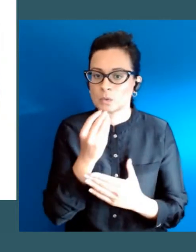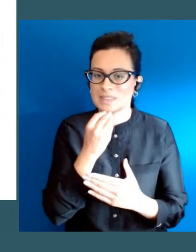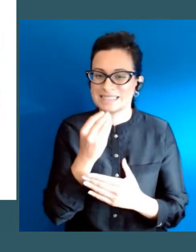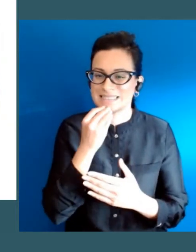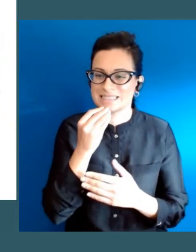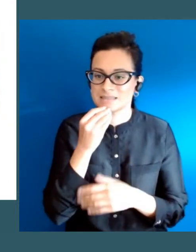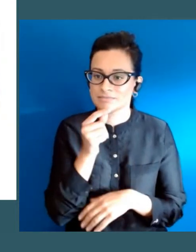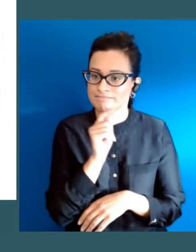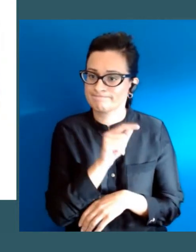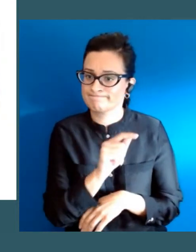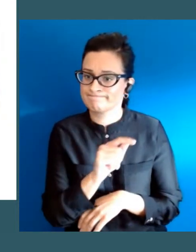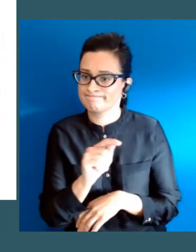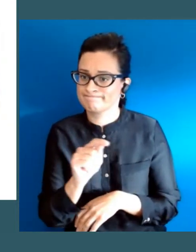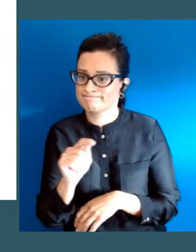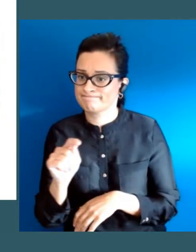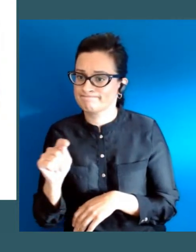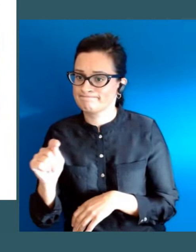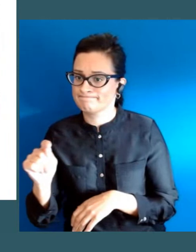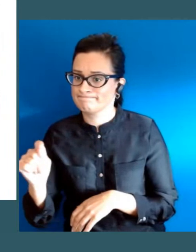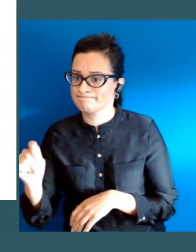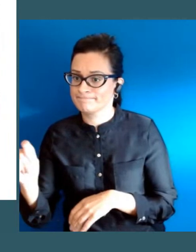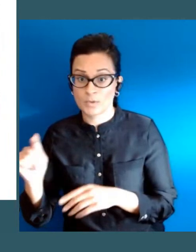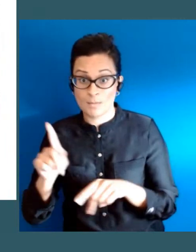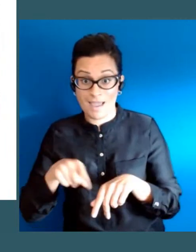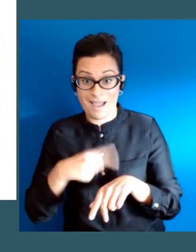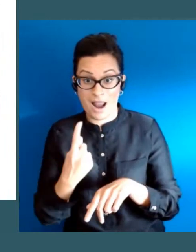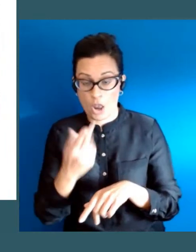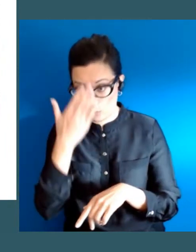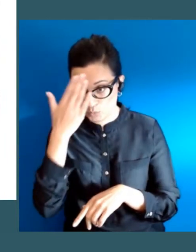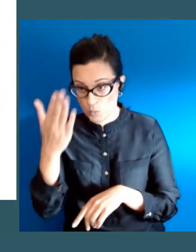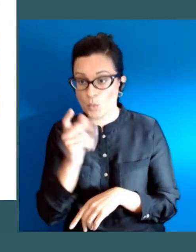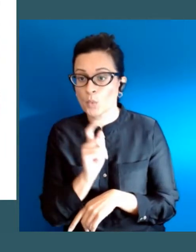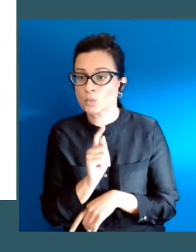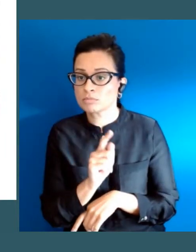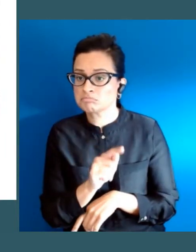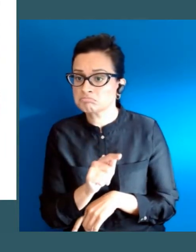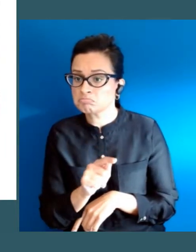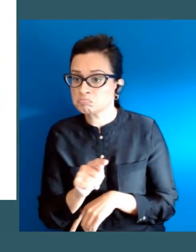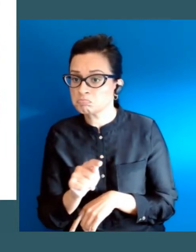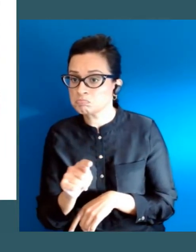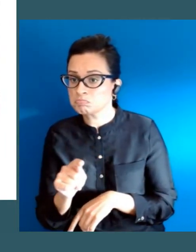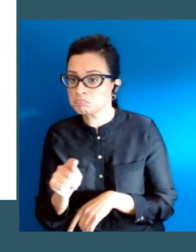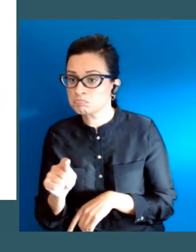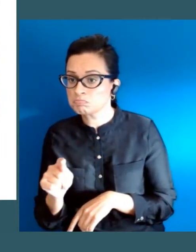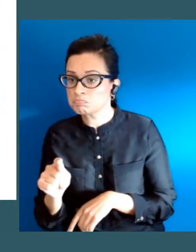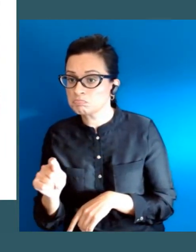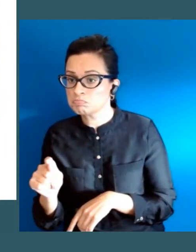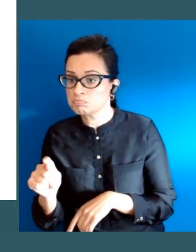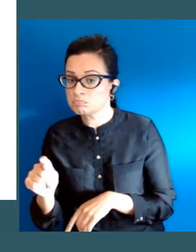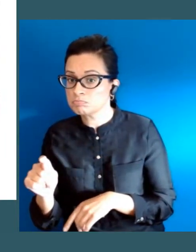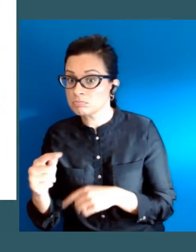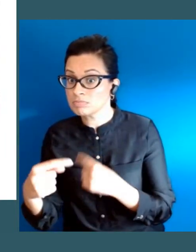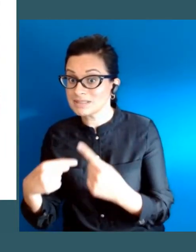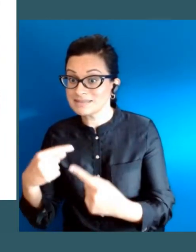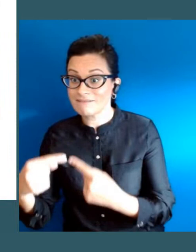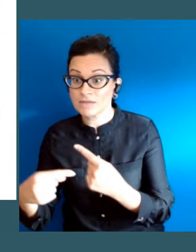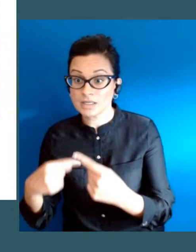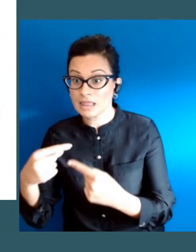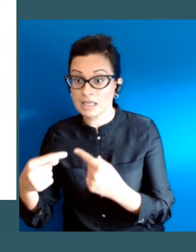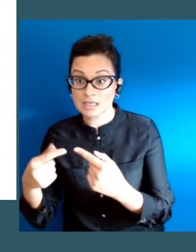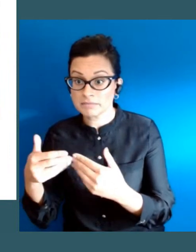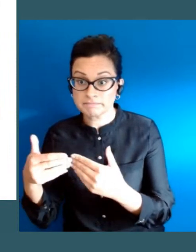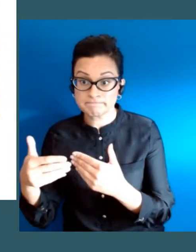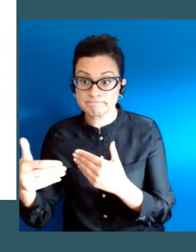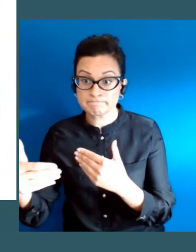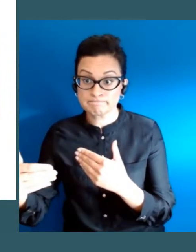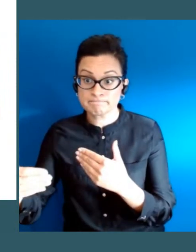over time, and we don't know how long that time is. It might be indefinitely, because once you stop, are